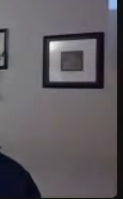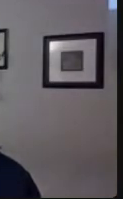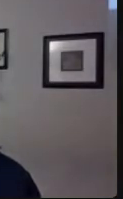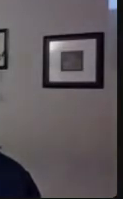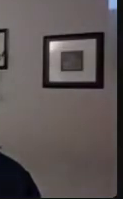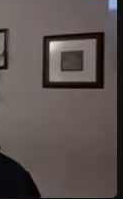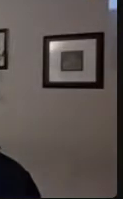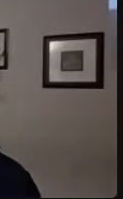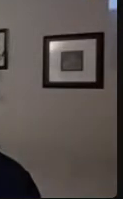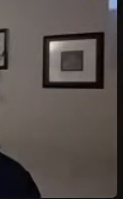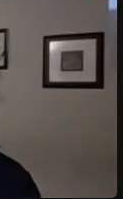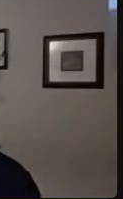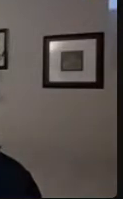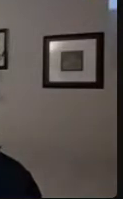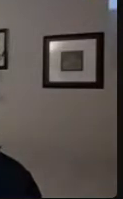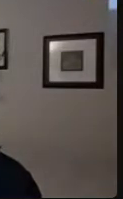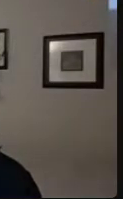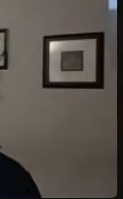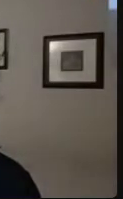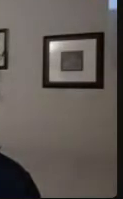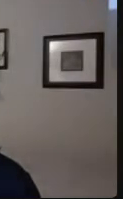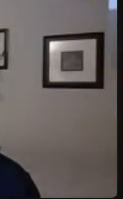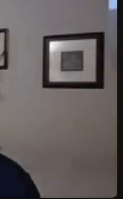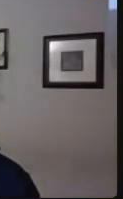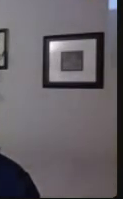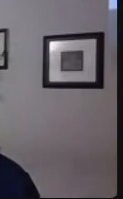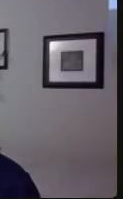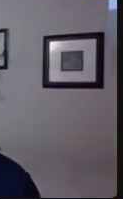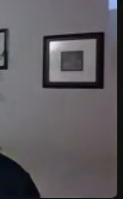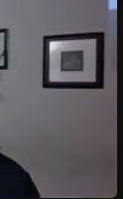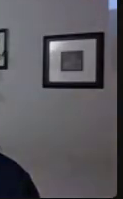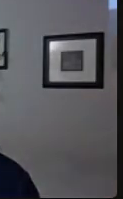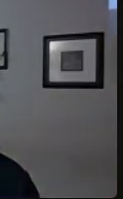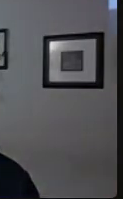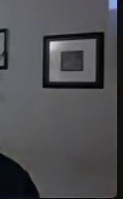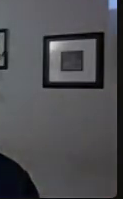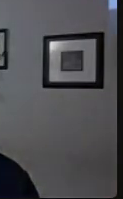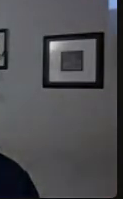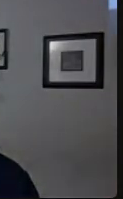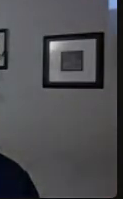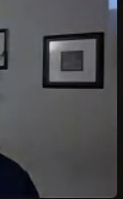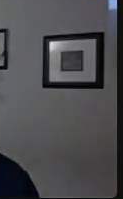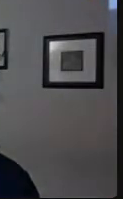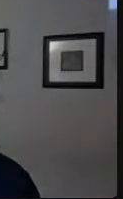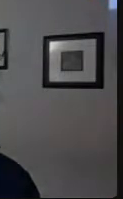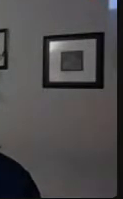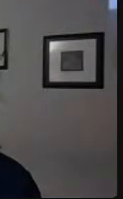was, and these are not necessarily in exact order, but